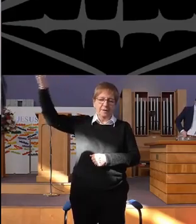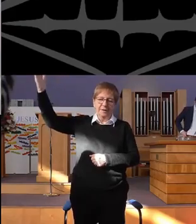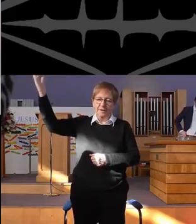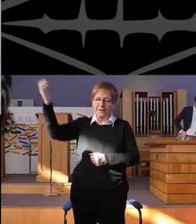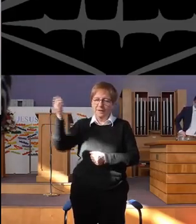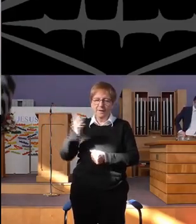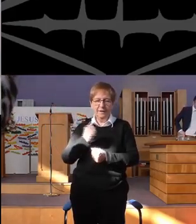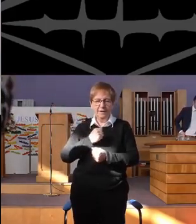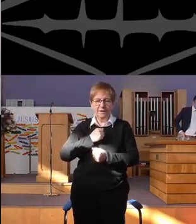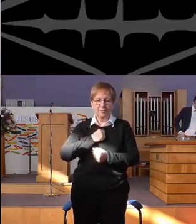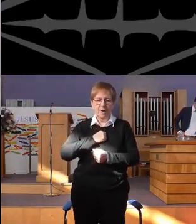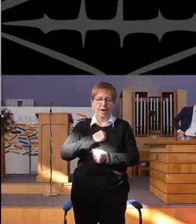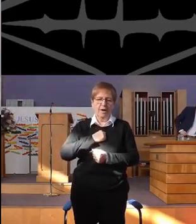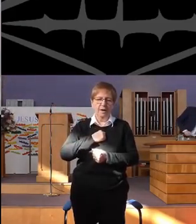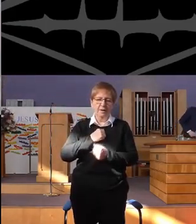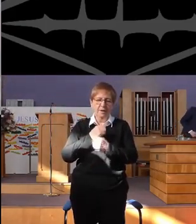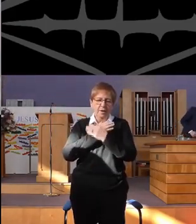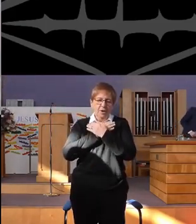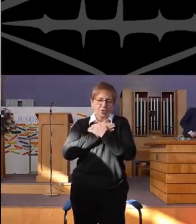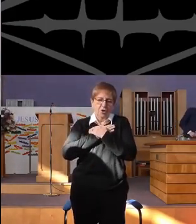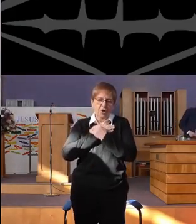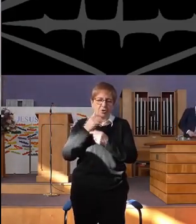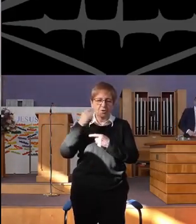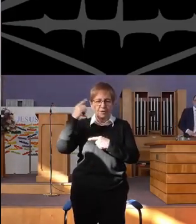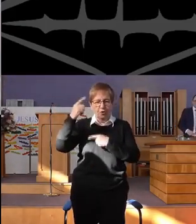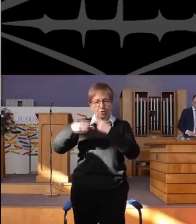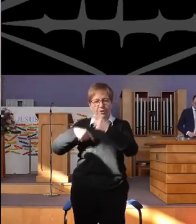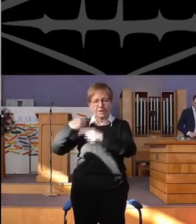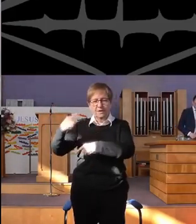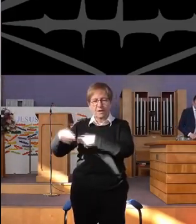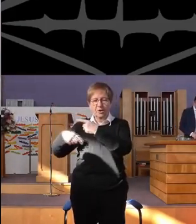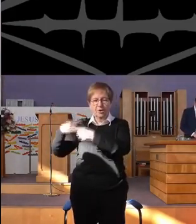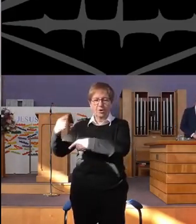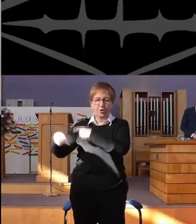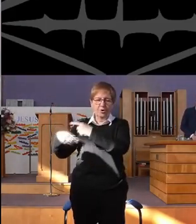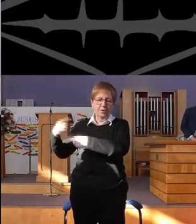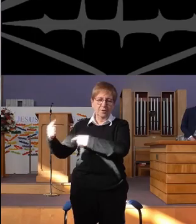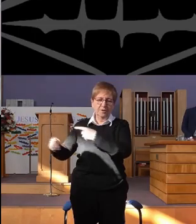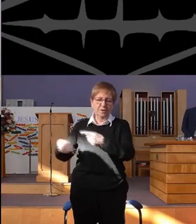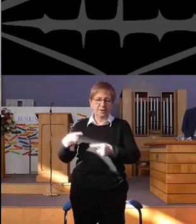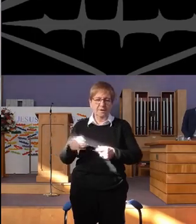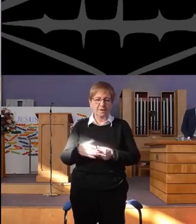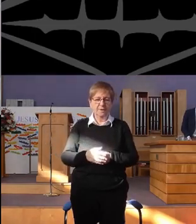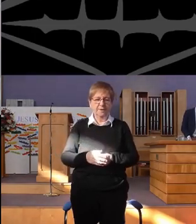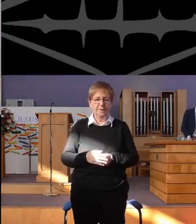Cherries for eternity.